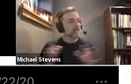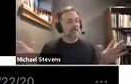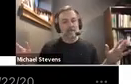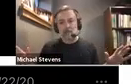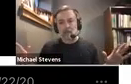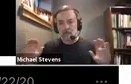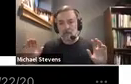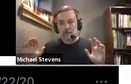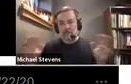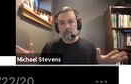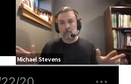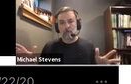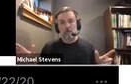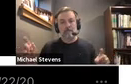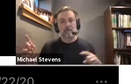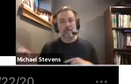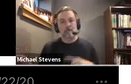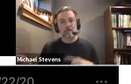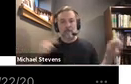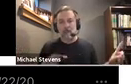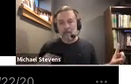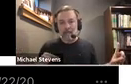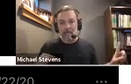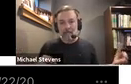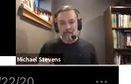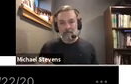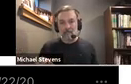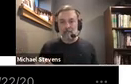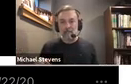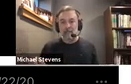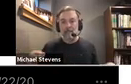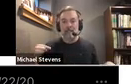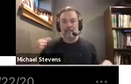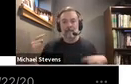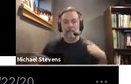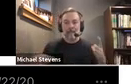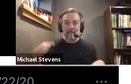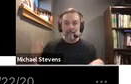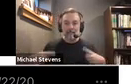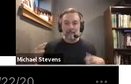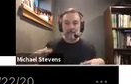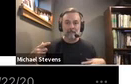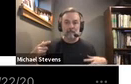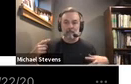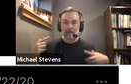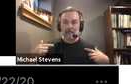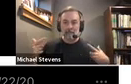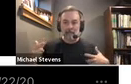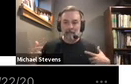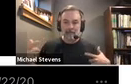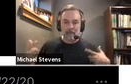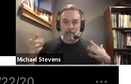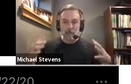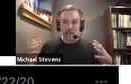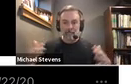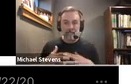more question. It's a little, it's a broad one. So I think we'll try to come back at the end to it. And it's about making the team